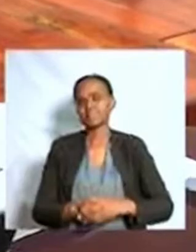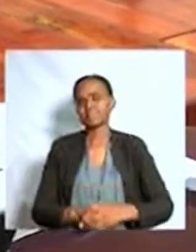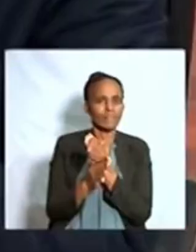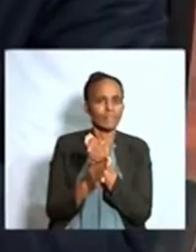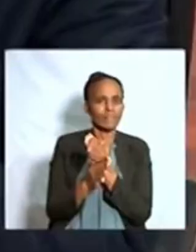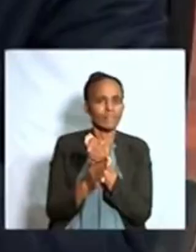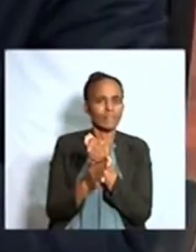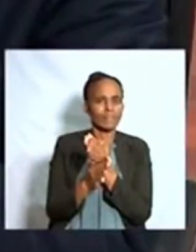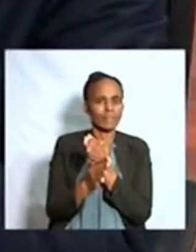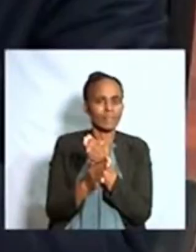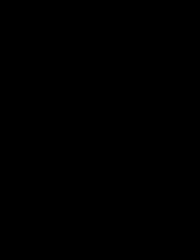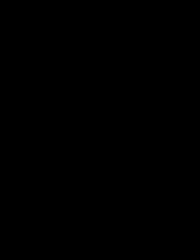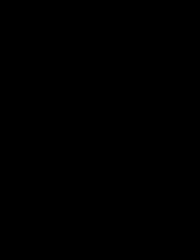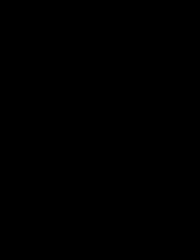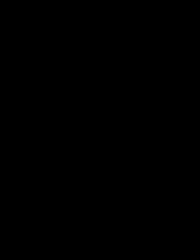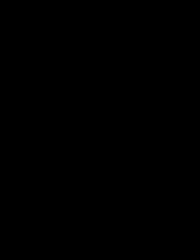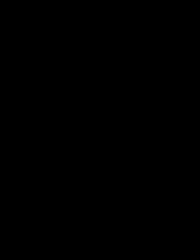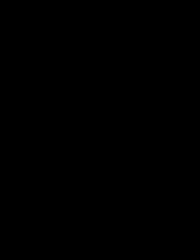It's not there.